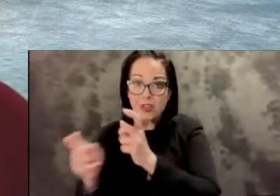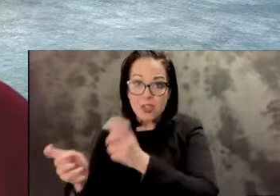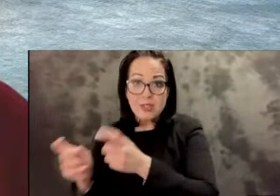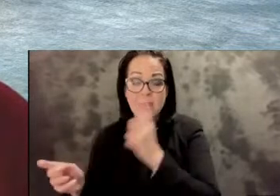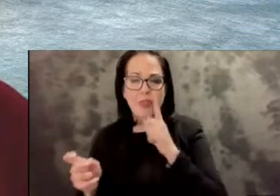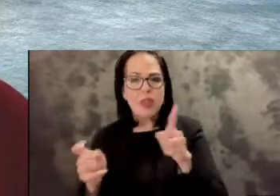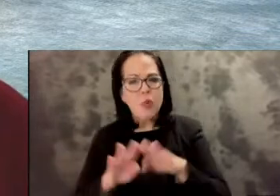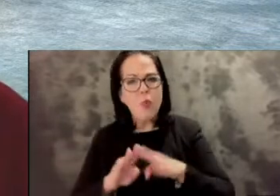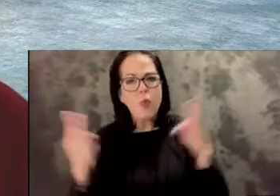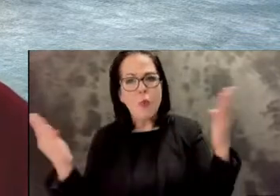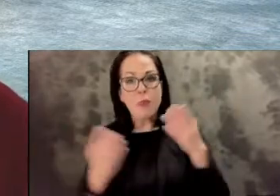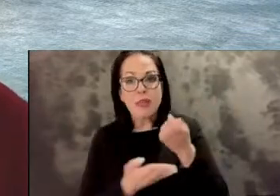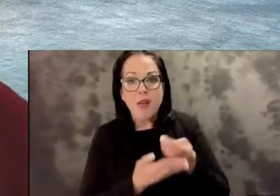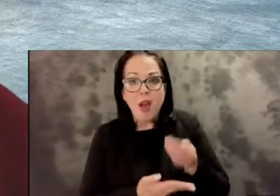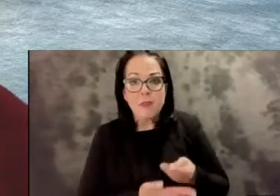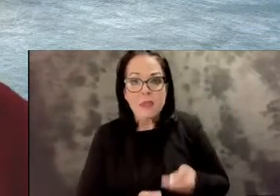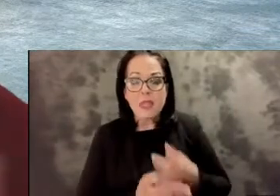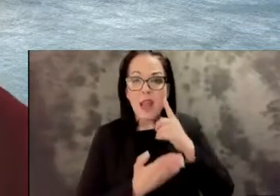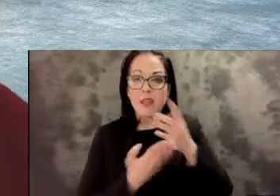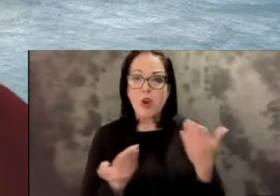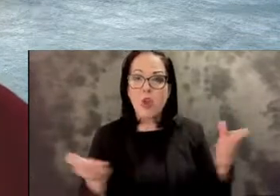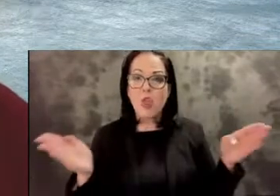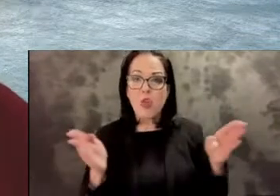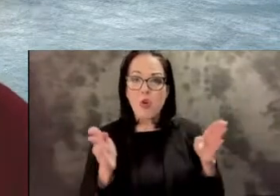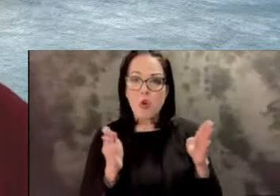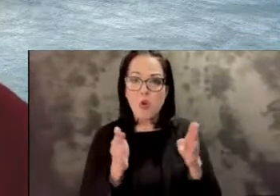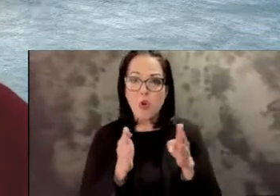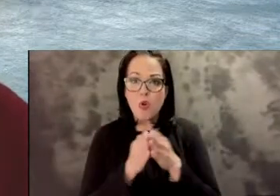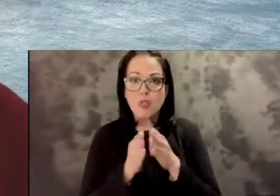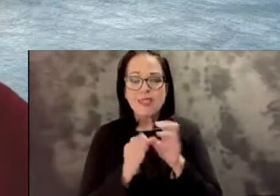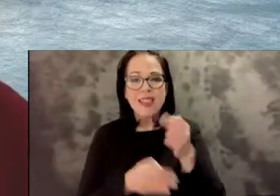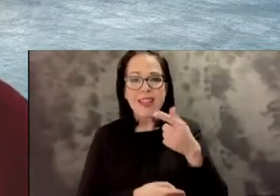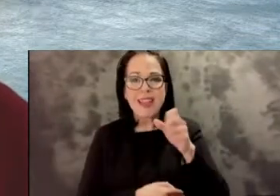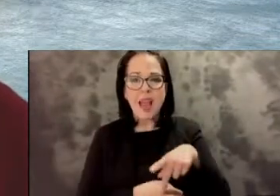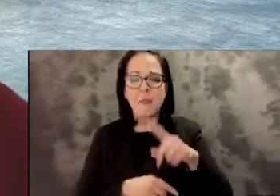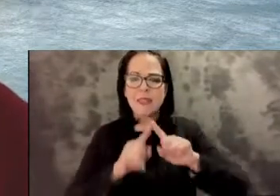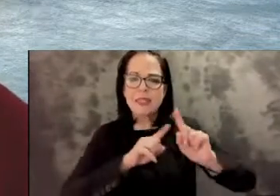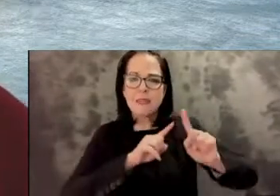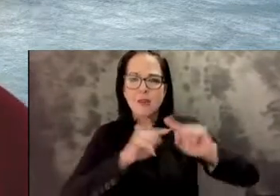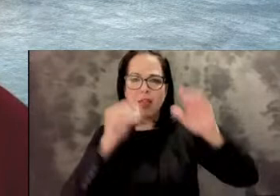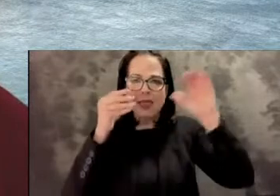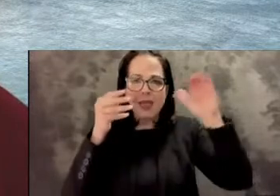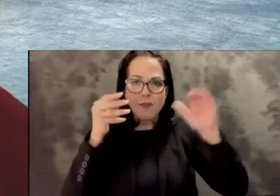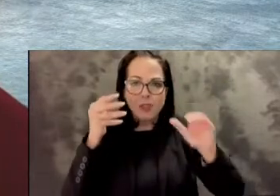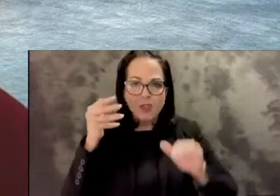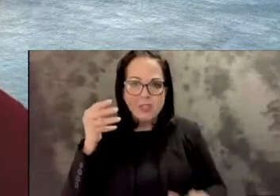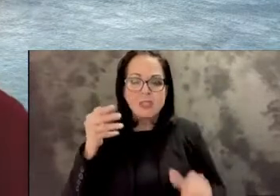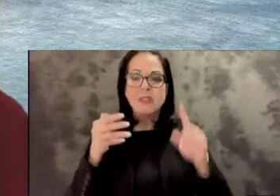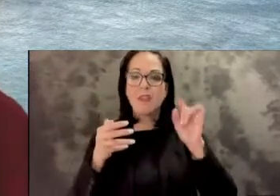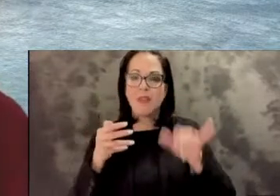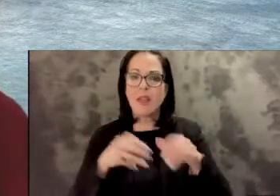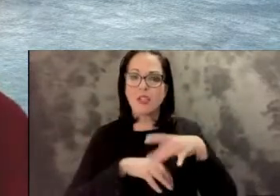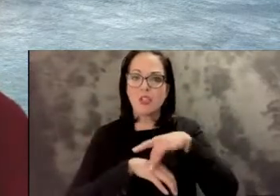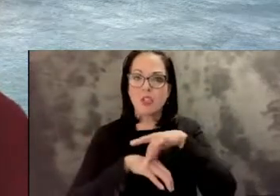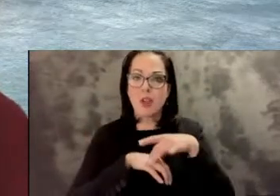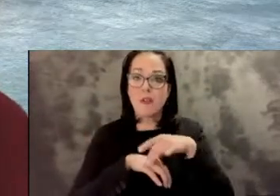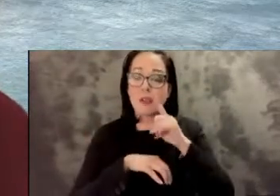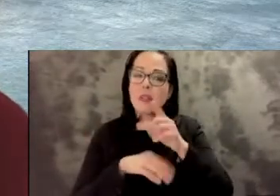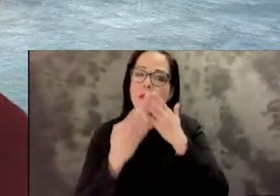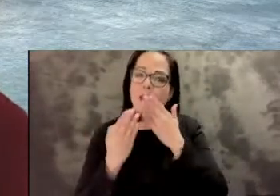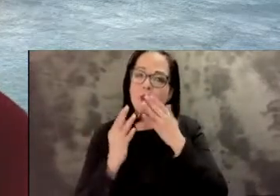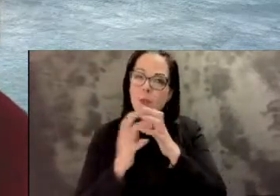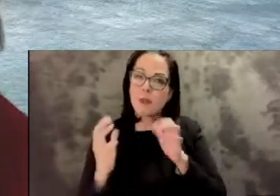economies, and close the vaccination gap at all these geographic levels. So I want to thank you so much for your consideration and your